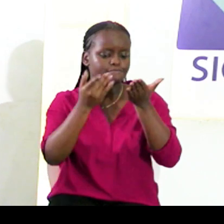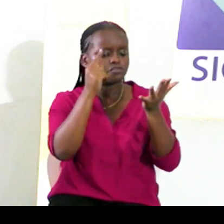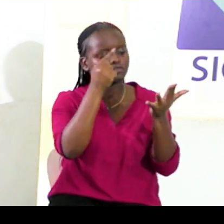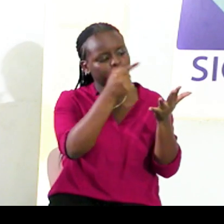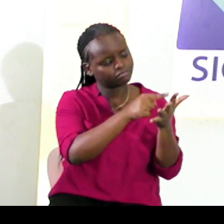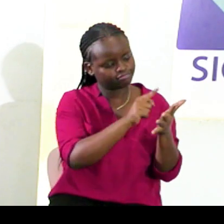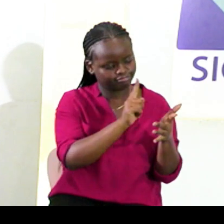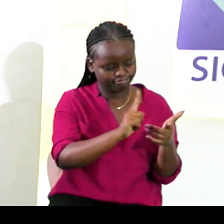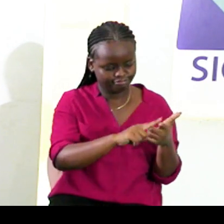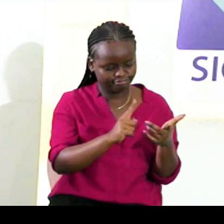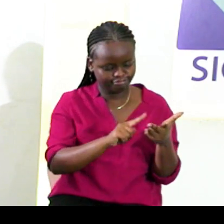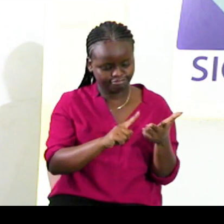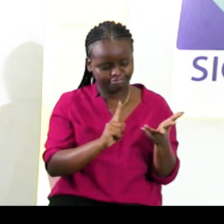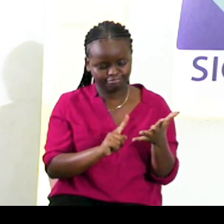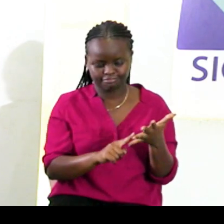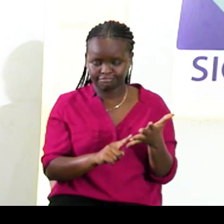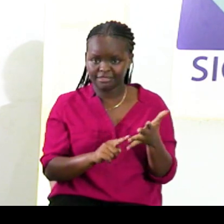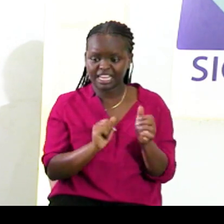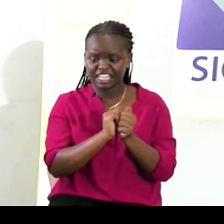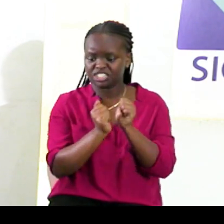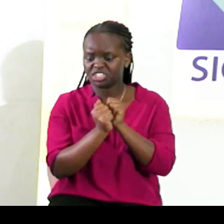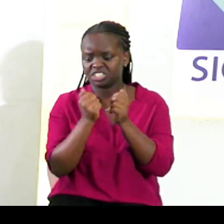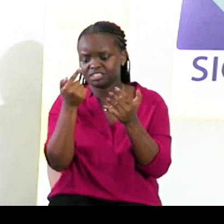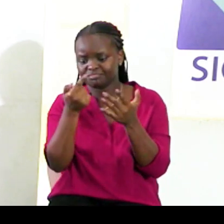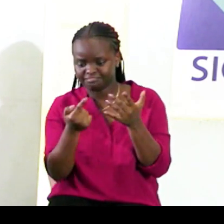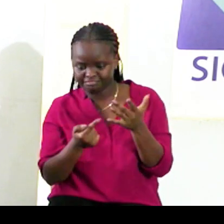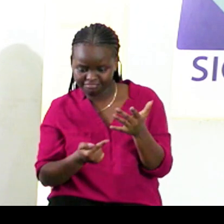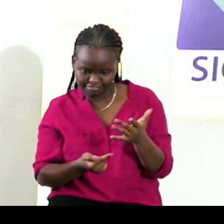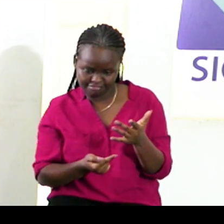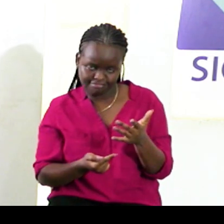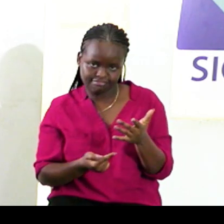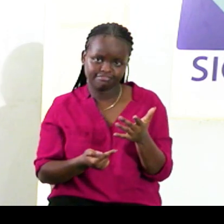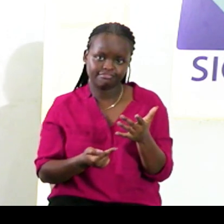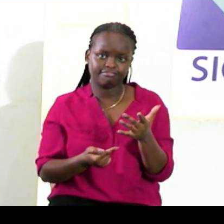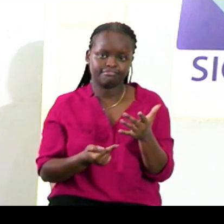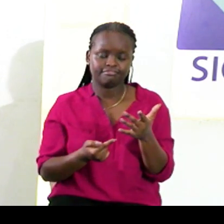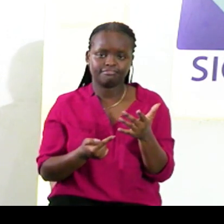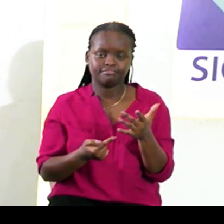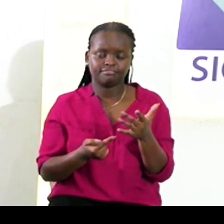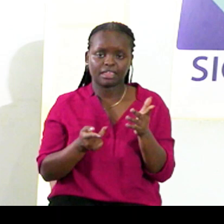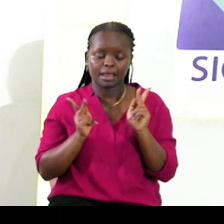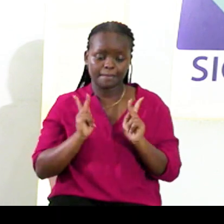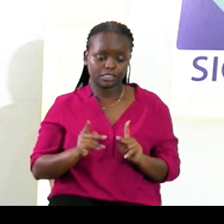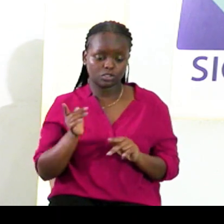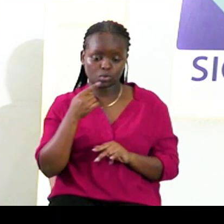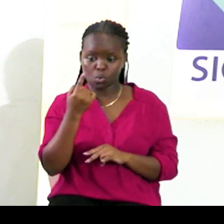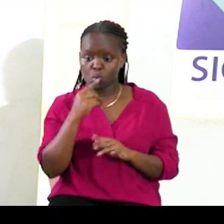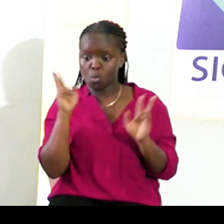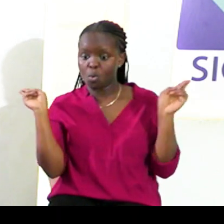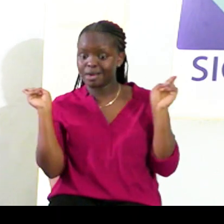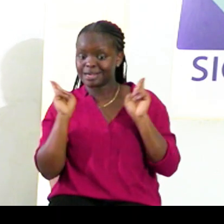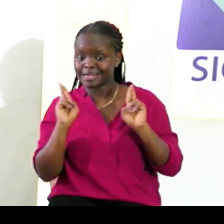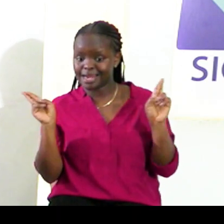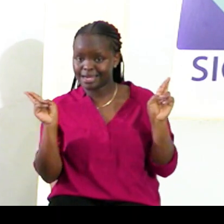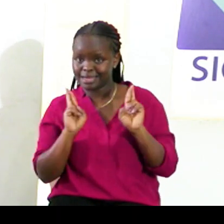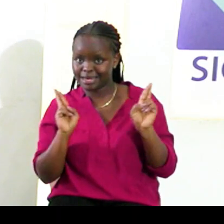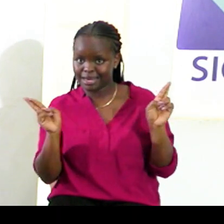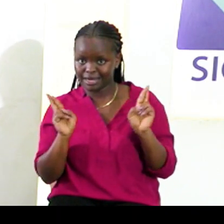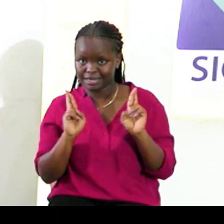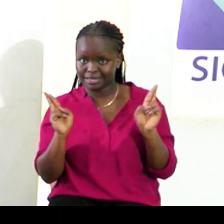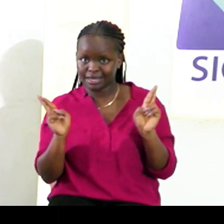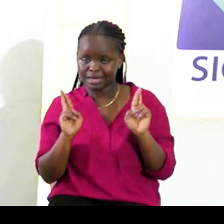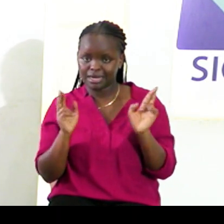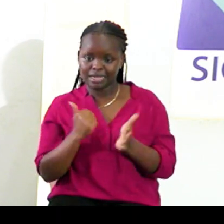this, change on this, change on that. Someone ready to enable you to